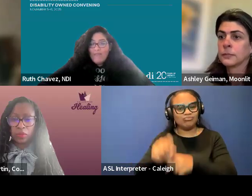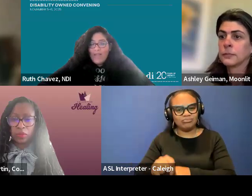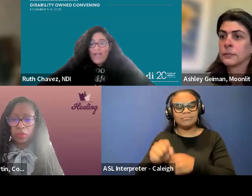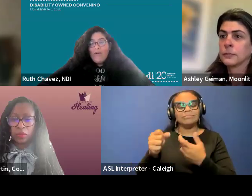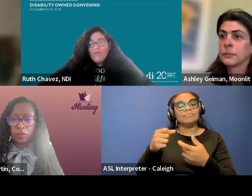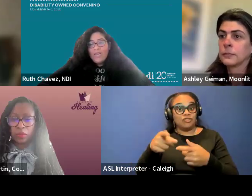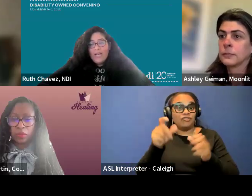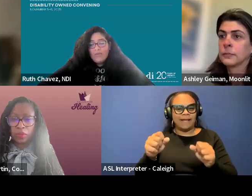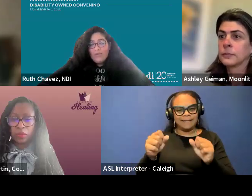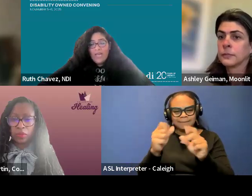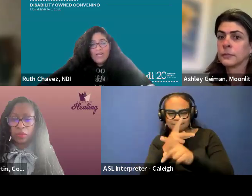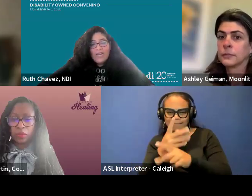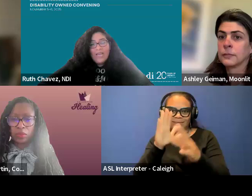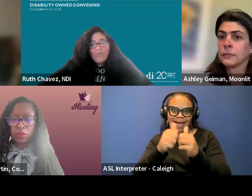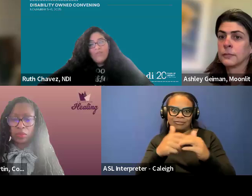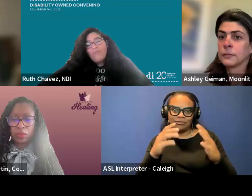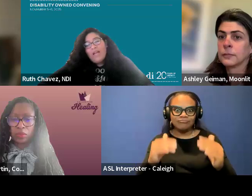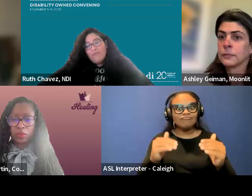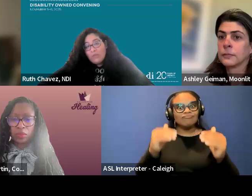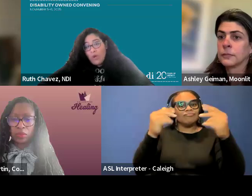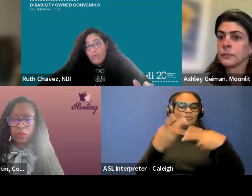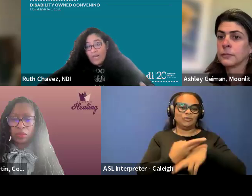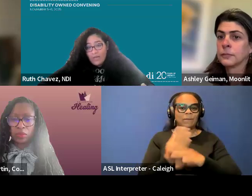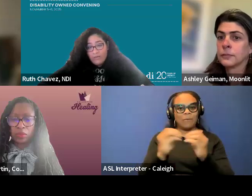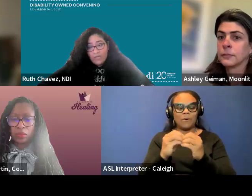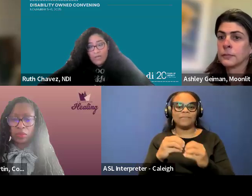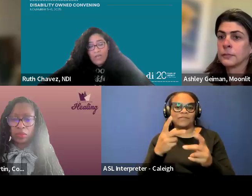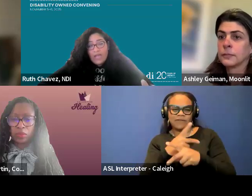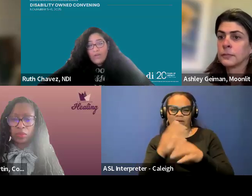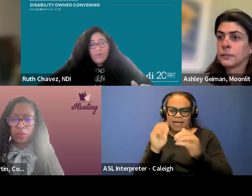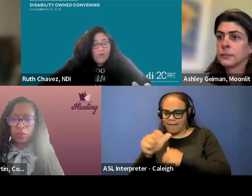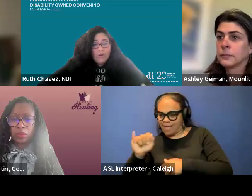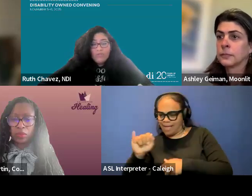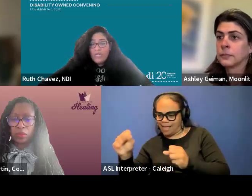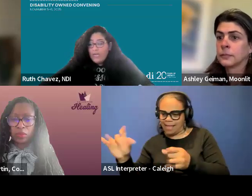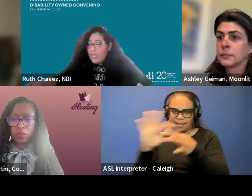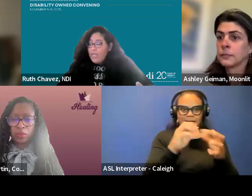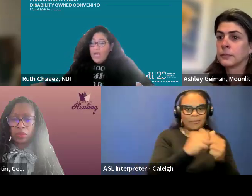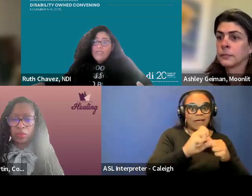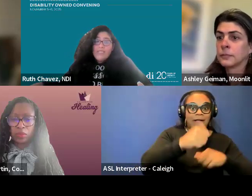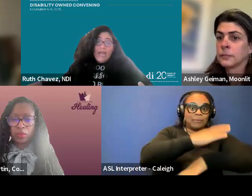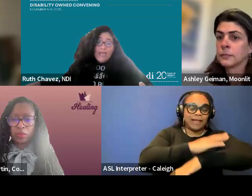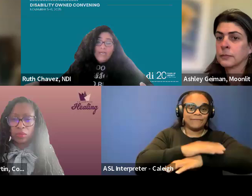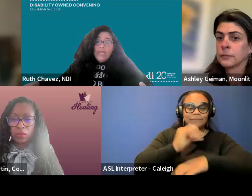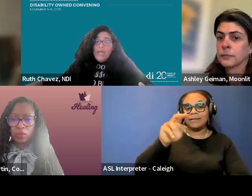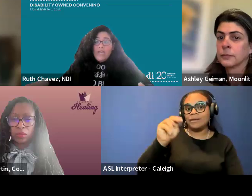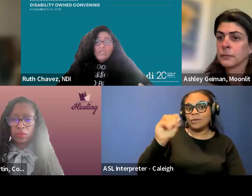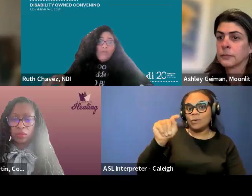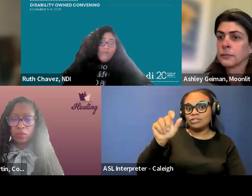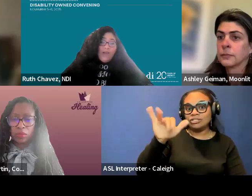So identify how those AI tools can connect with the platforms you're already using. That could be your Notion,